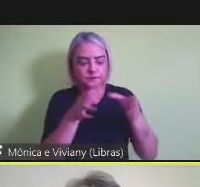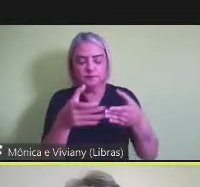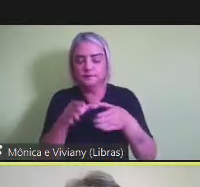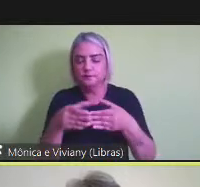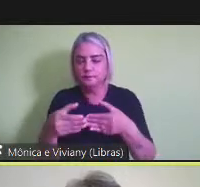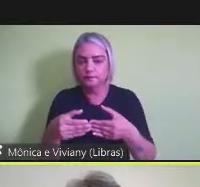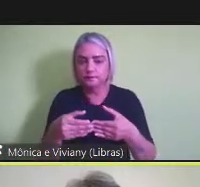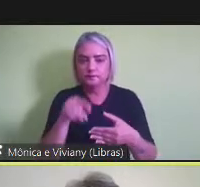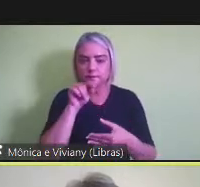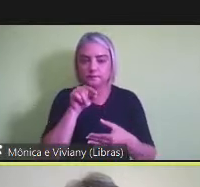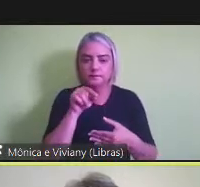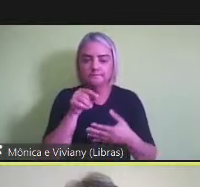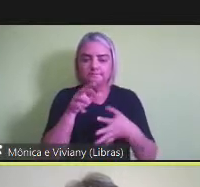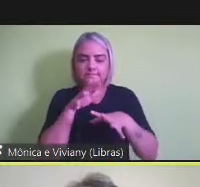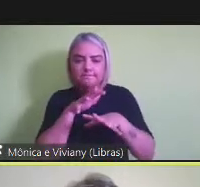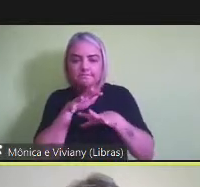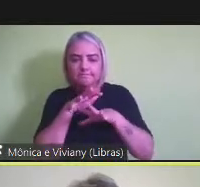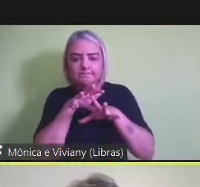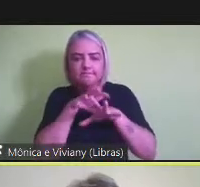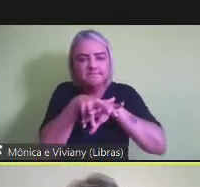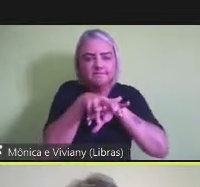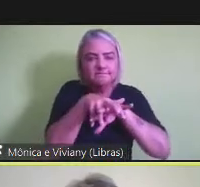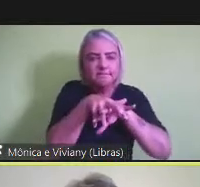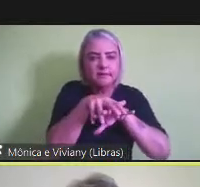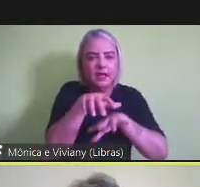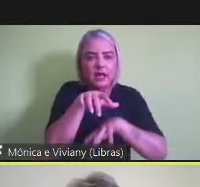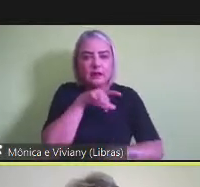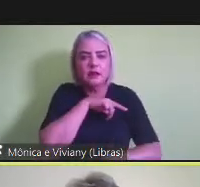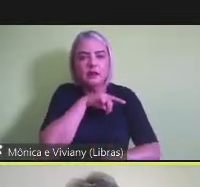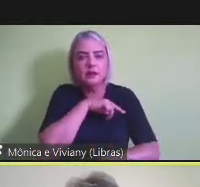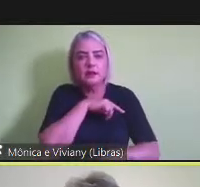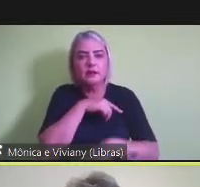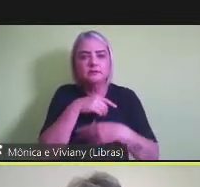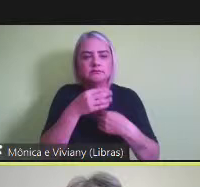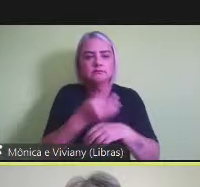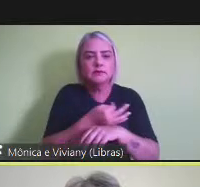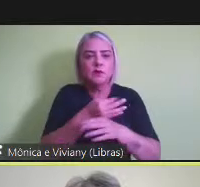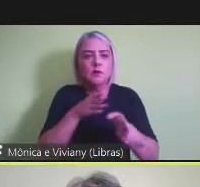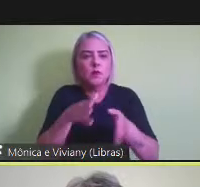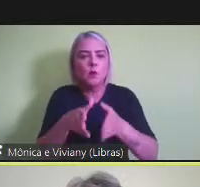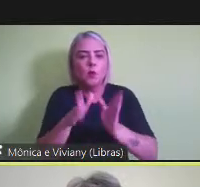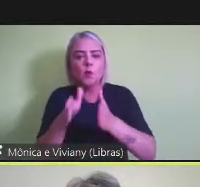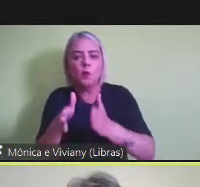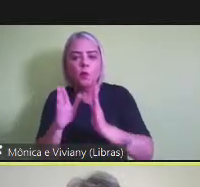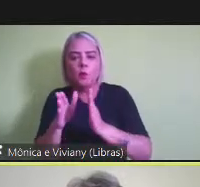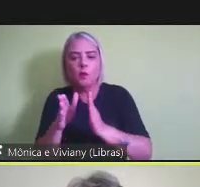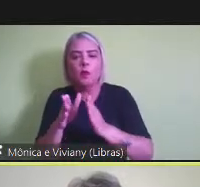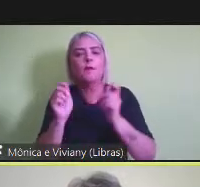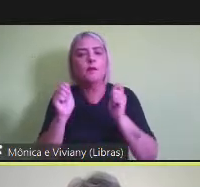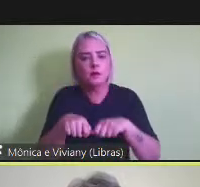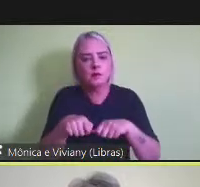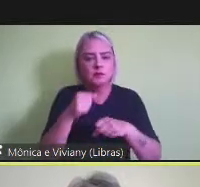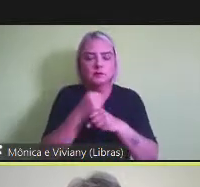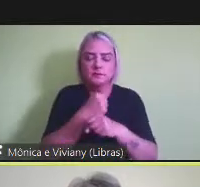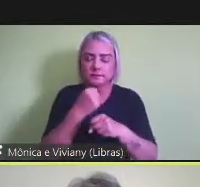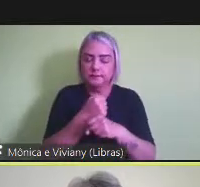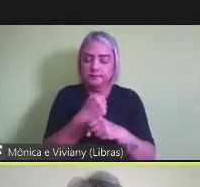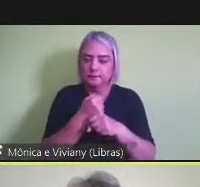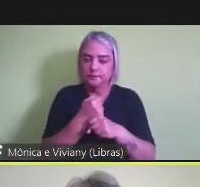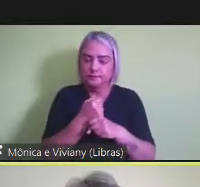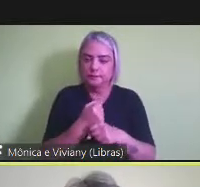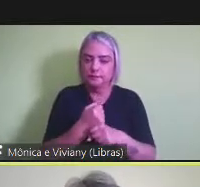to understand other social groups and these crossroads, and to try and find a way that